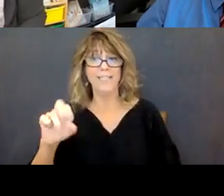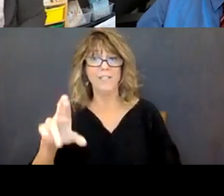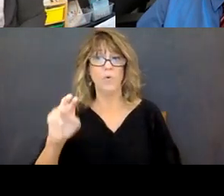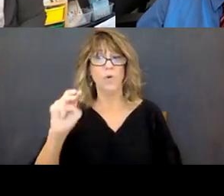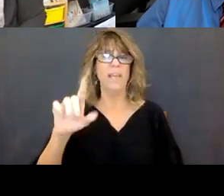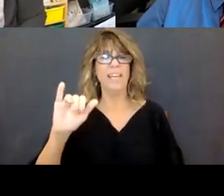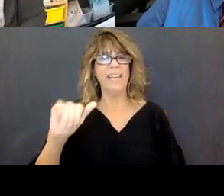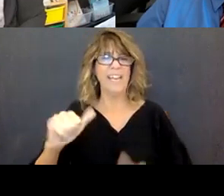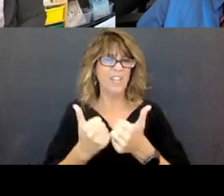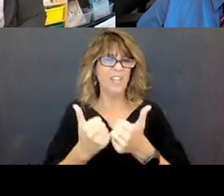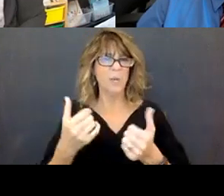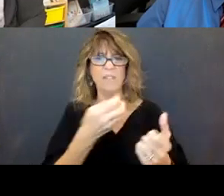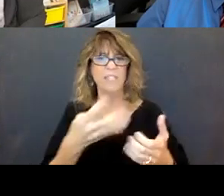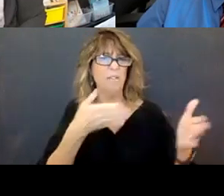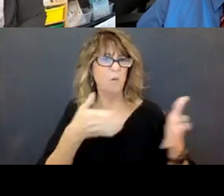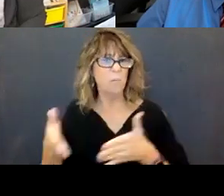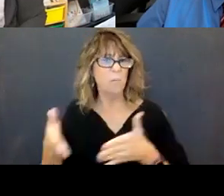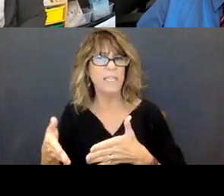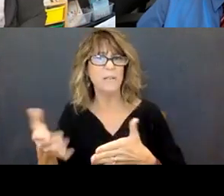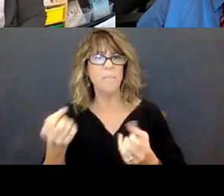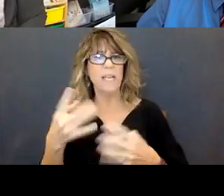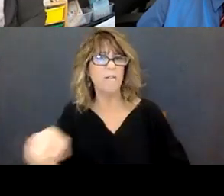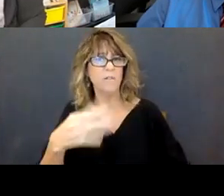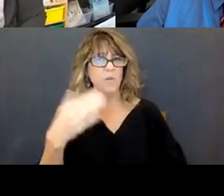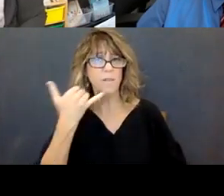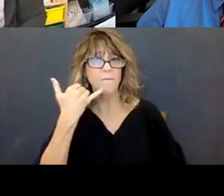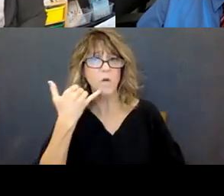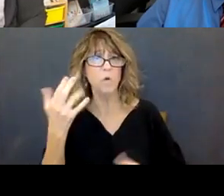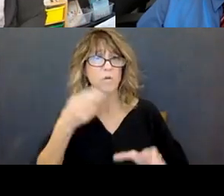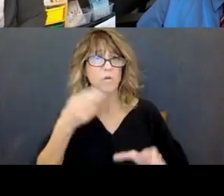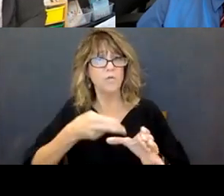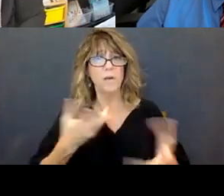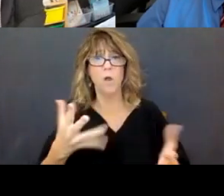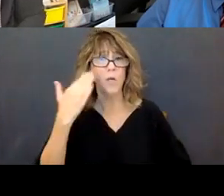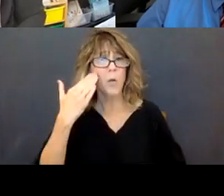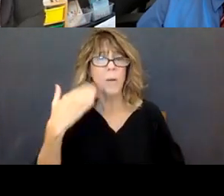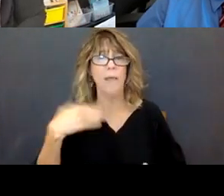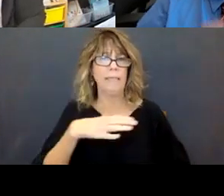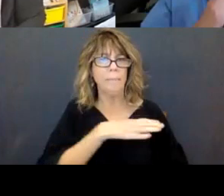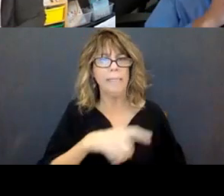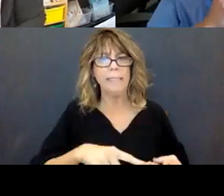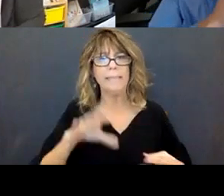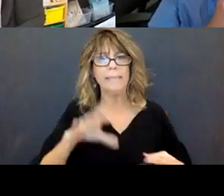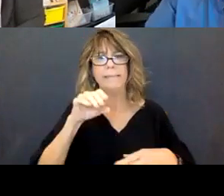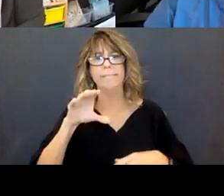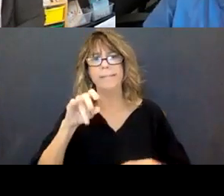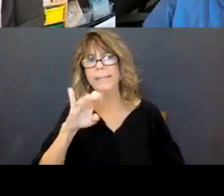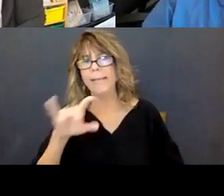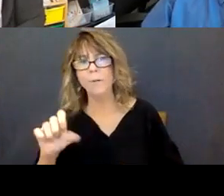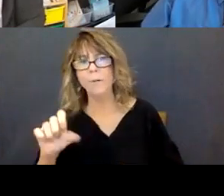mechanisms, as many of you on this phone may be aware of, committees, councils,